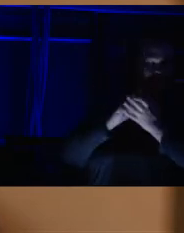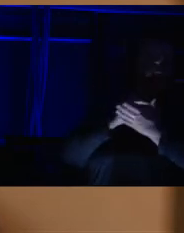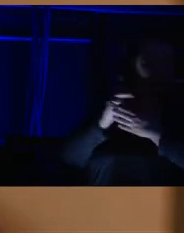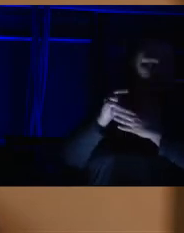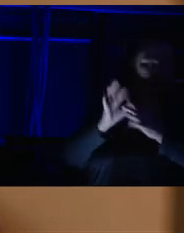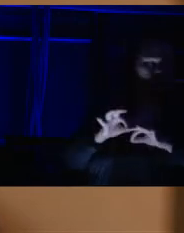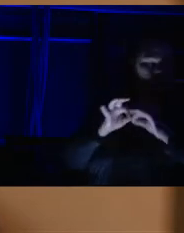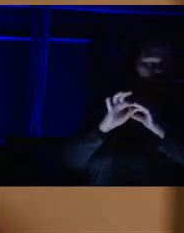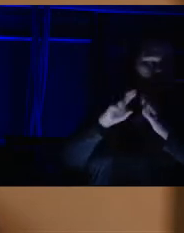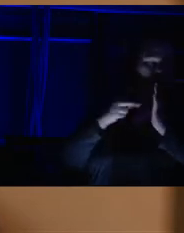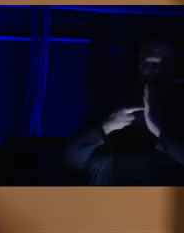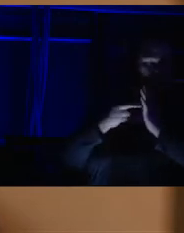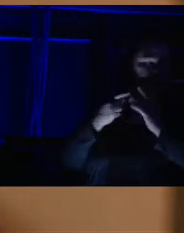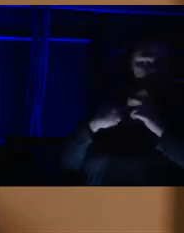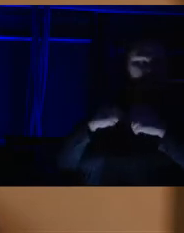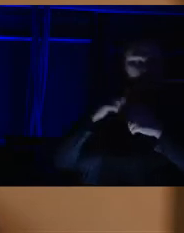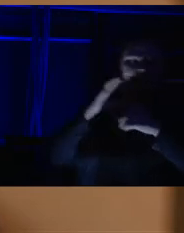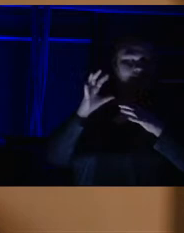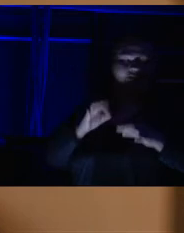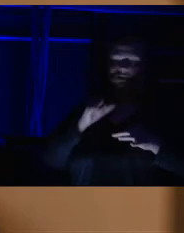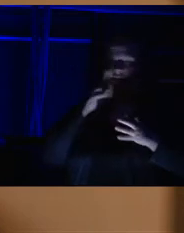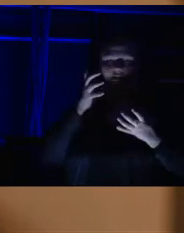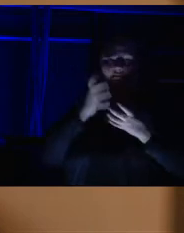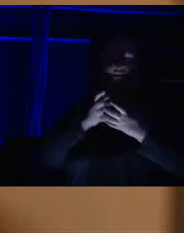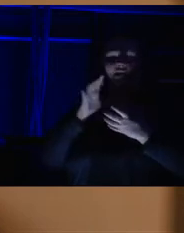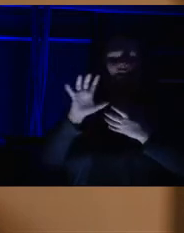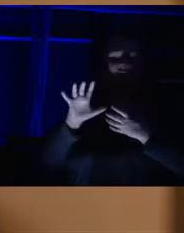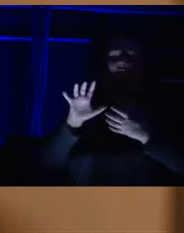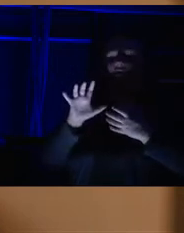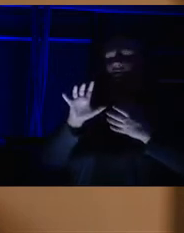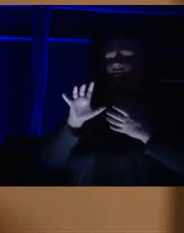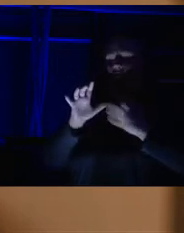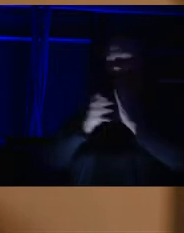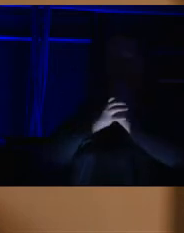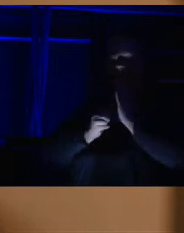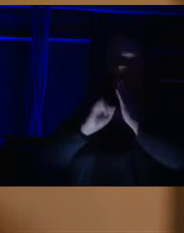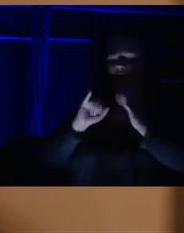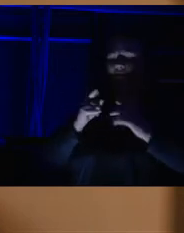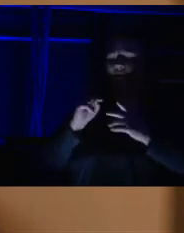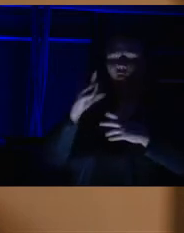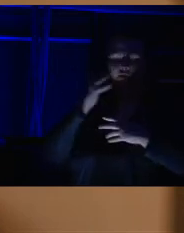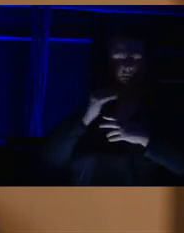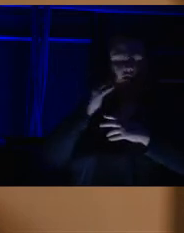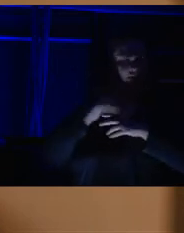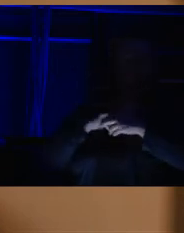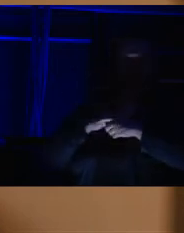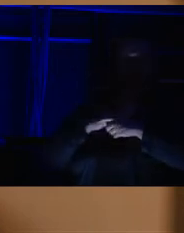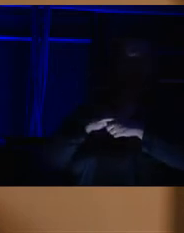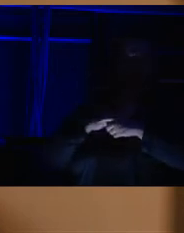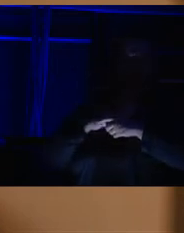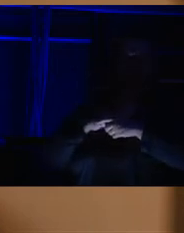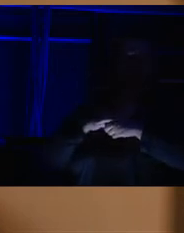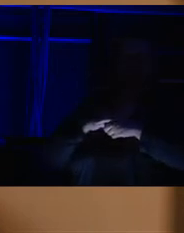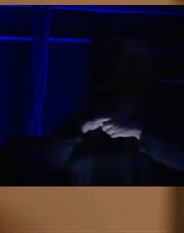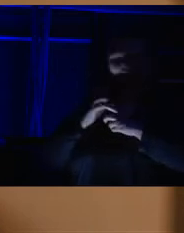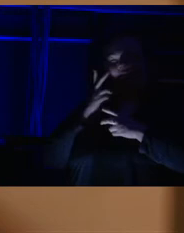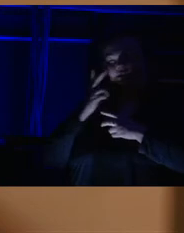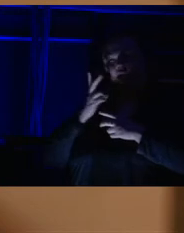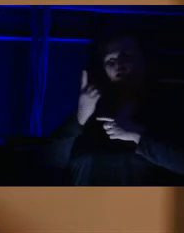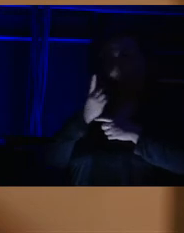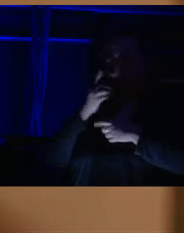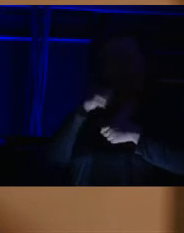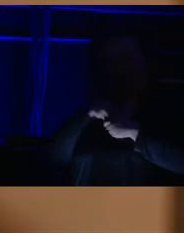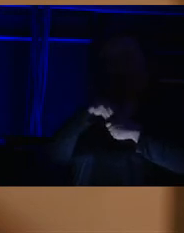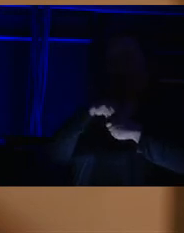at Emory that I determined did not fit his then skill set or experiences. Yet, I saw something in